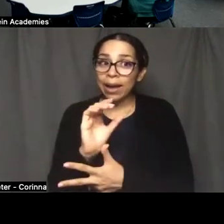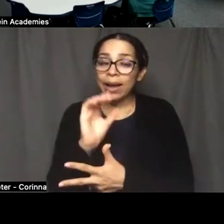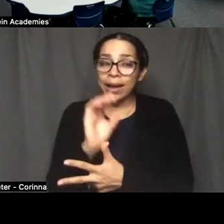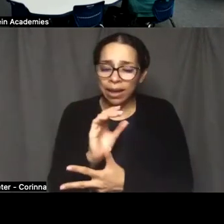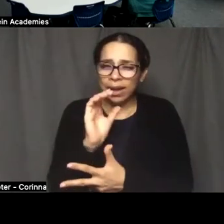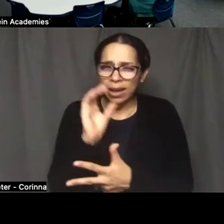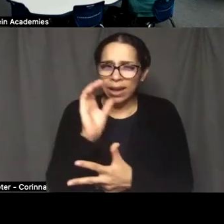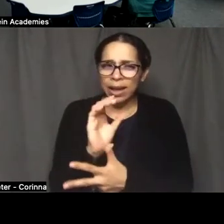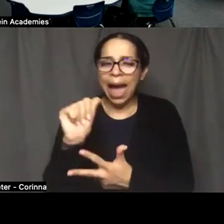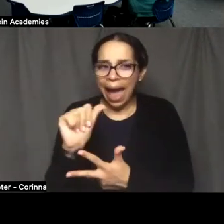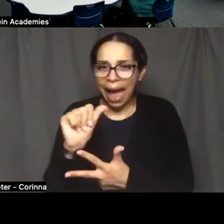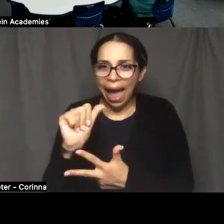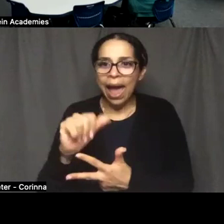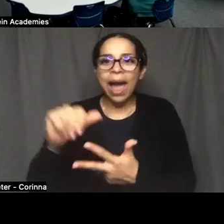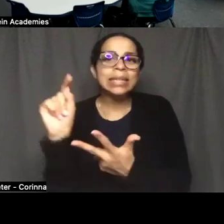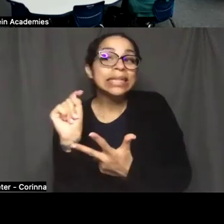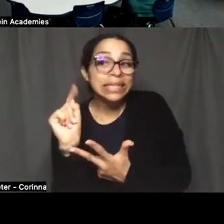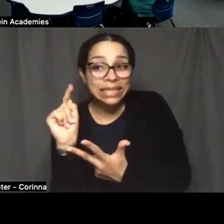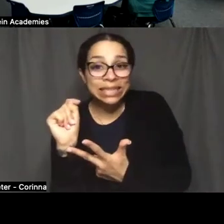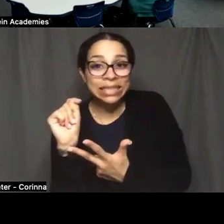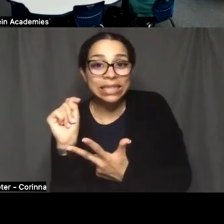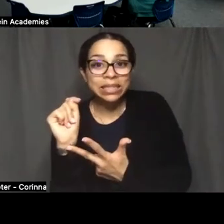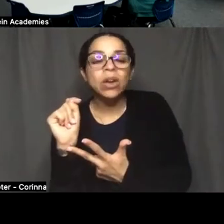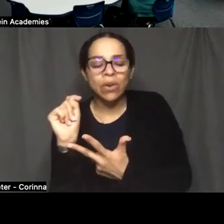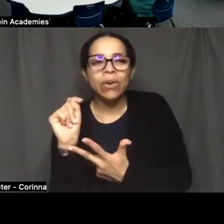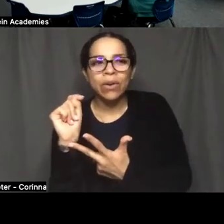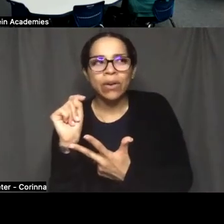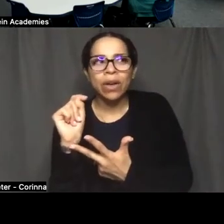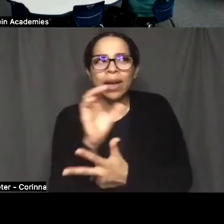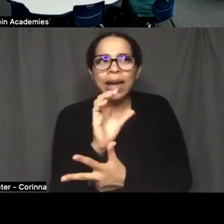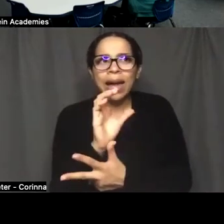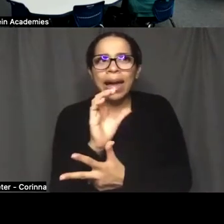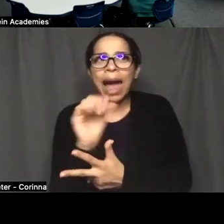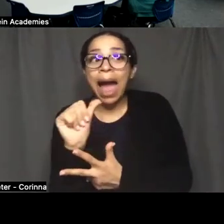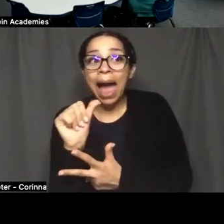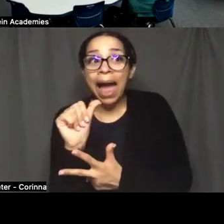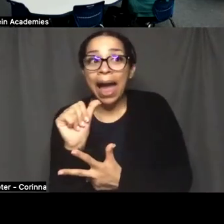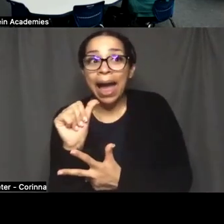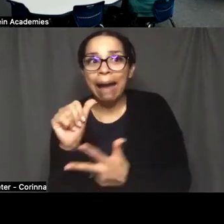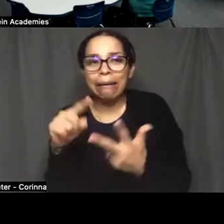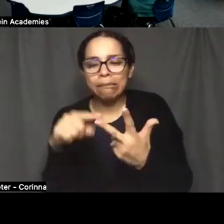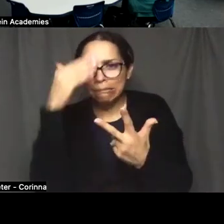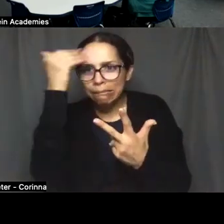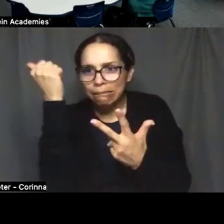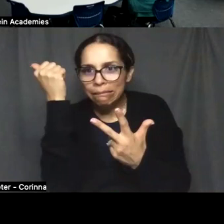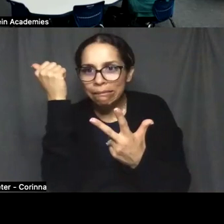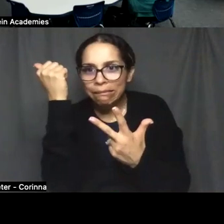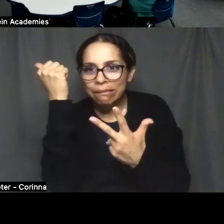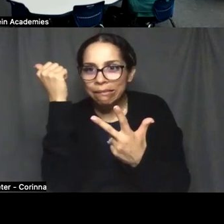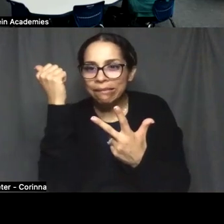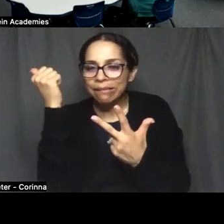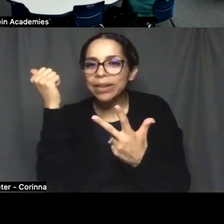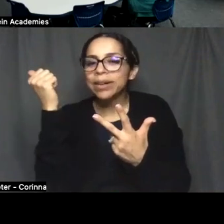cat, cat, cat. Because they can keep those 2 chunks in their brain, but they can't keep the 3